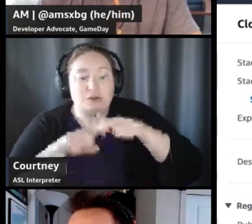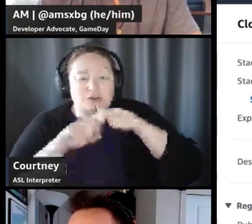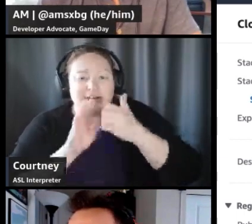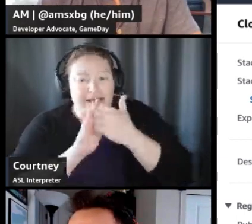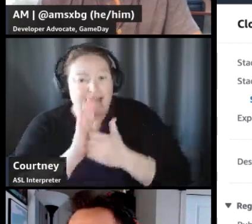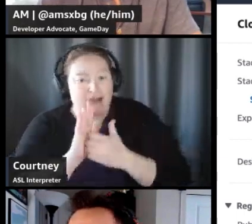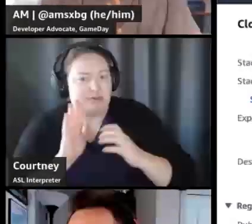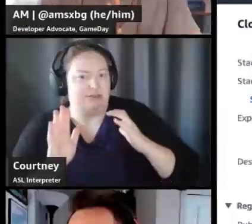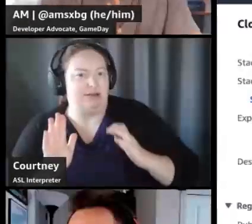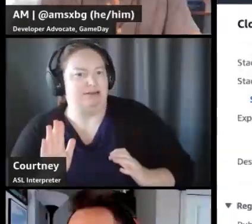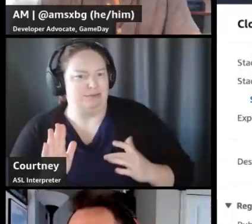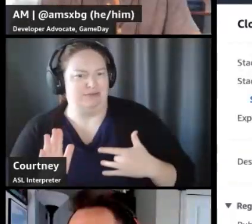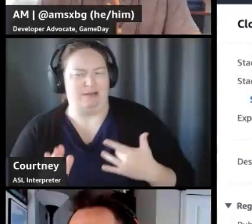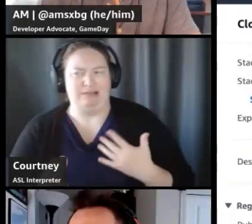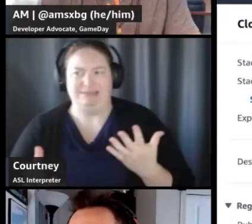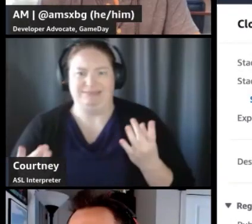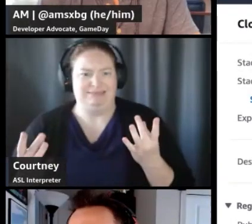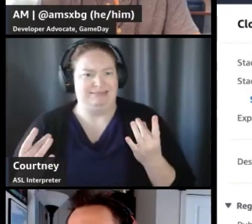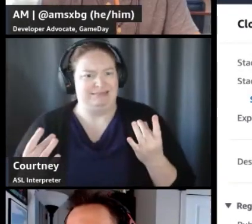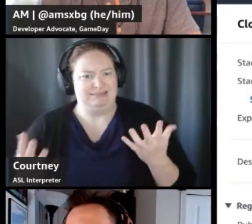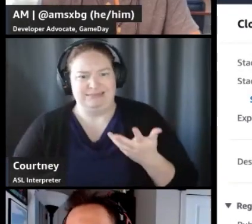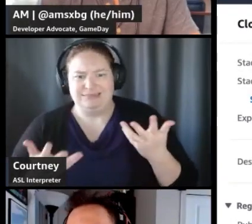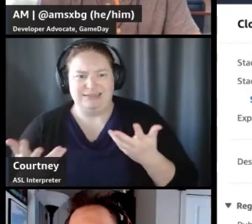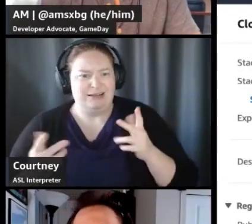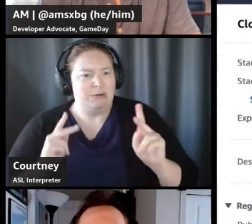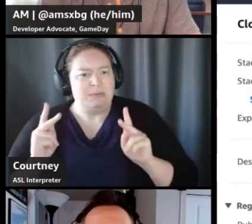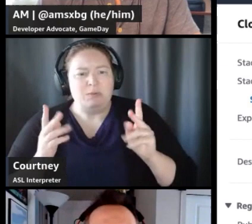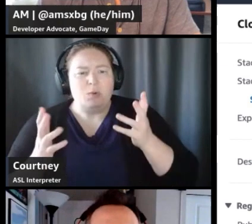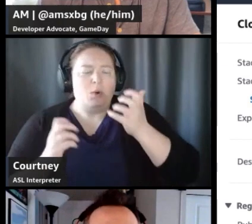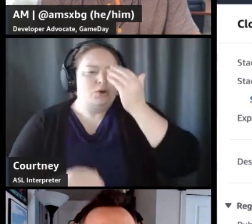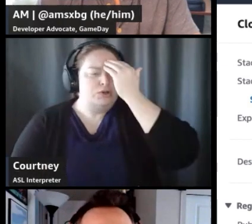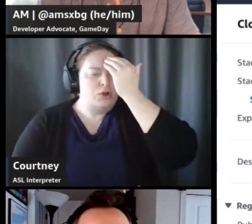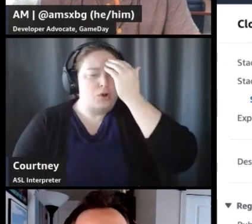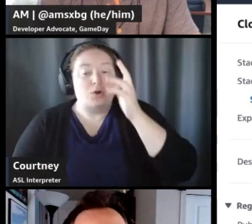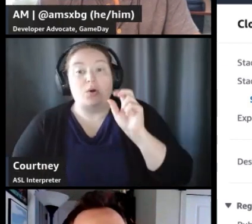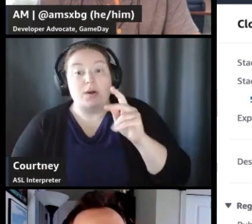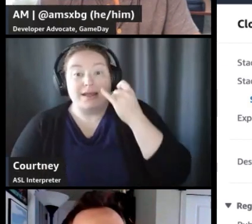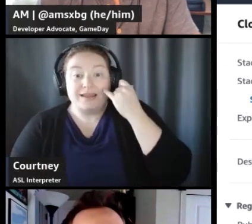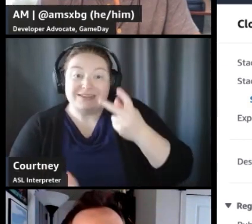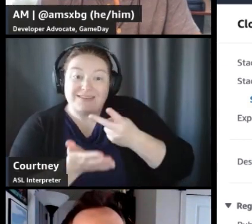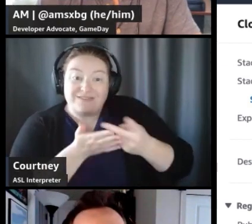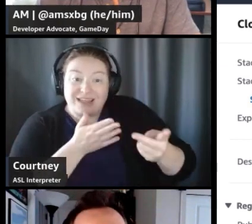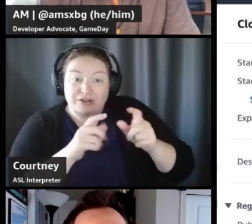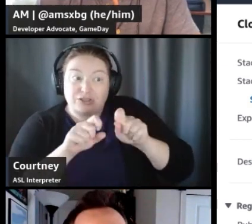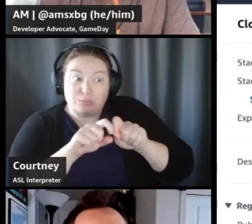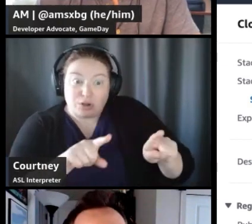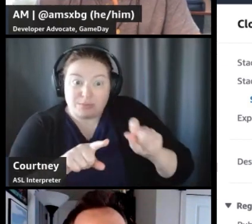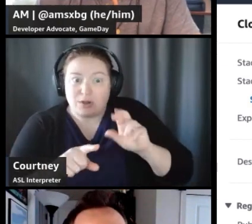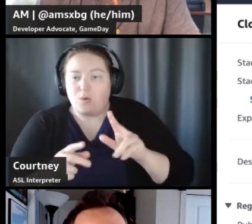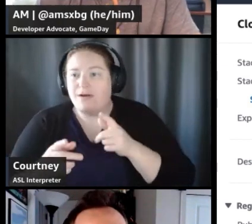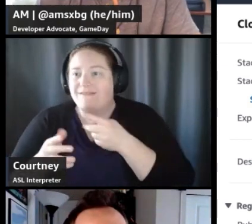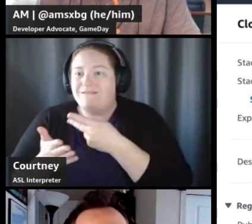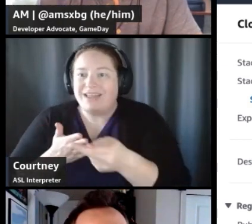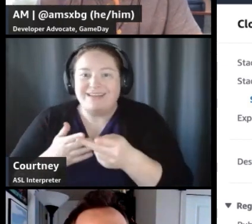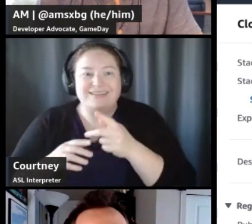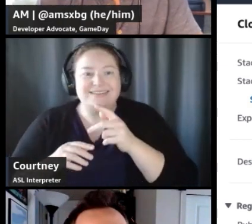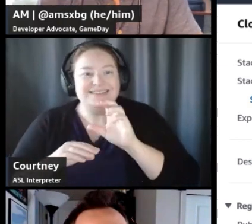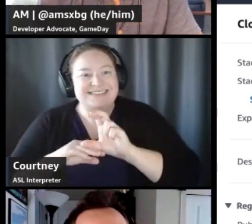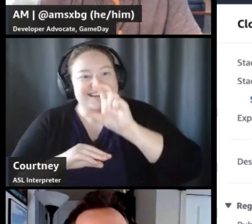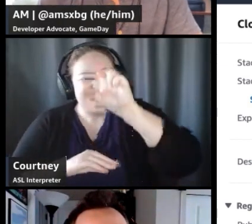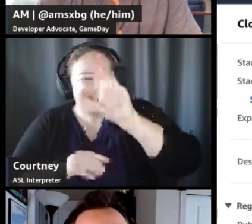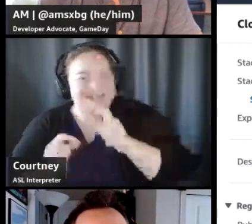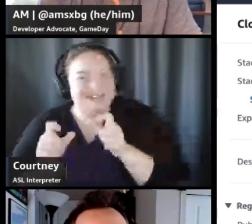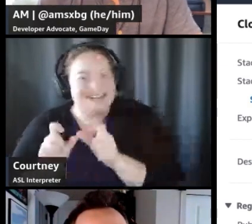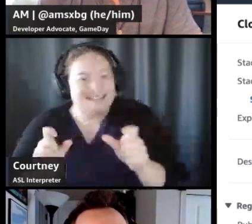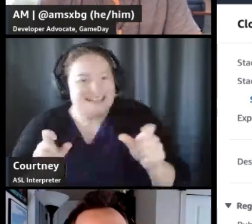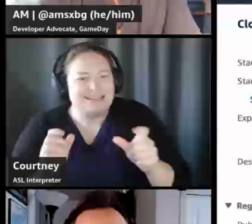very tricky, right? Like what people wanted to know was like, okay, if there's a failed deployment or a failed stack instance, what is a more tangible reason